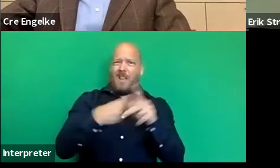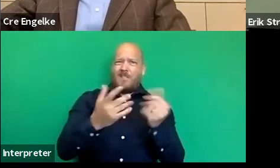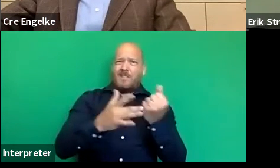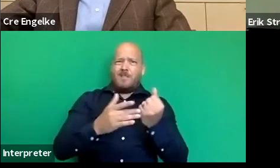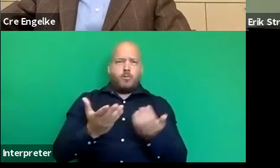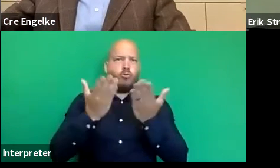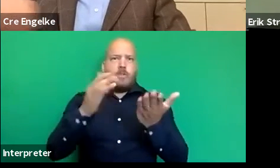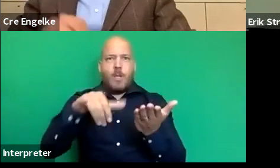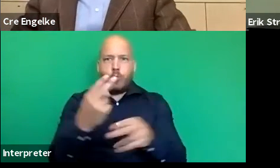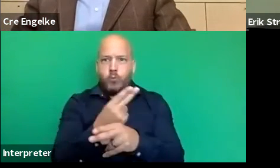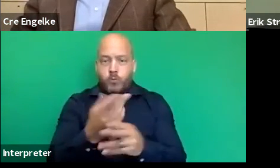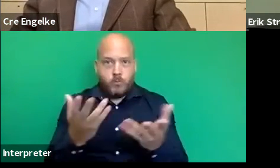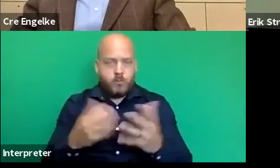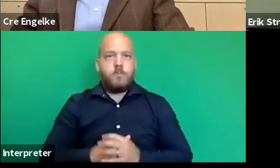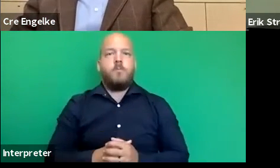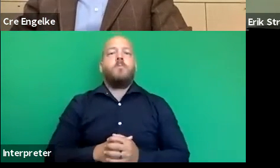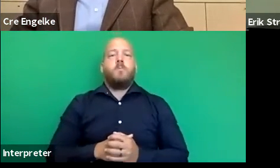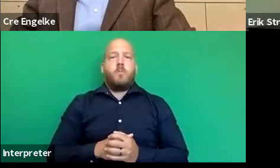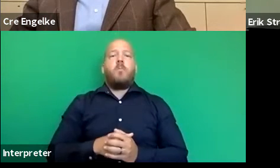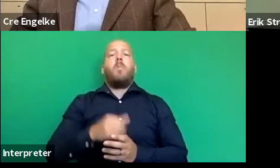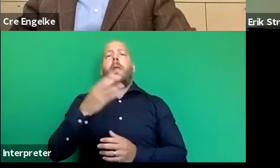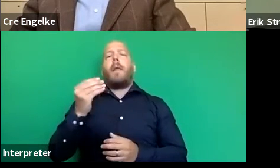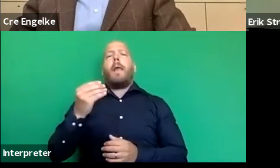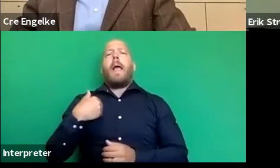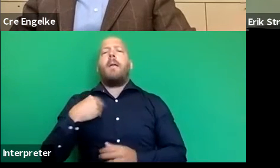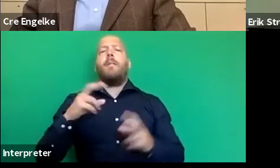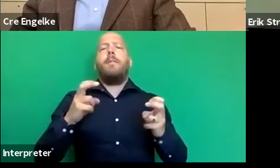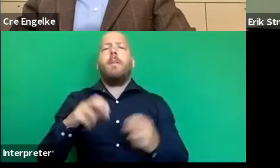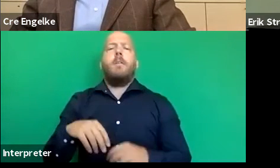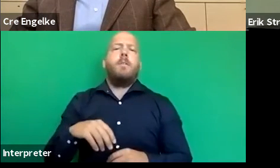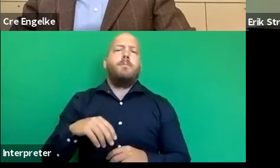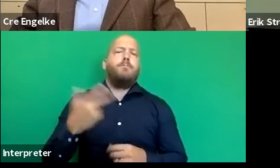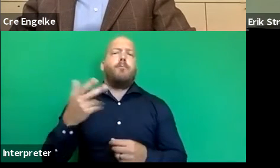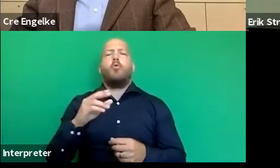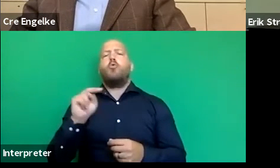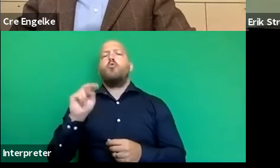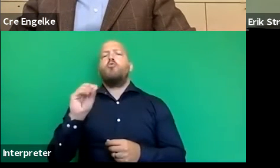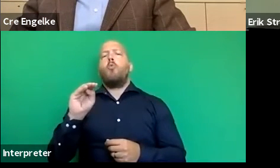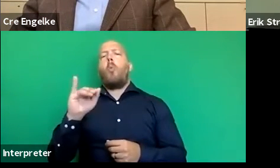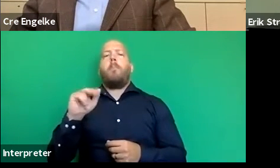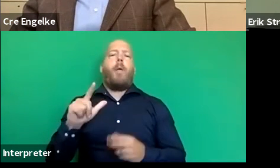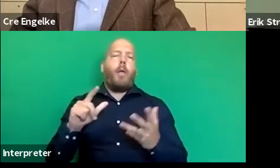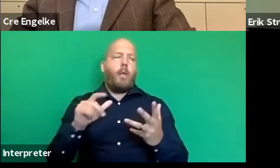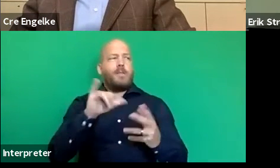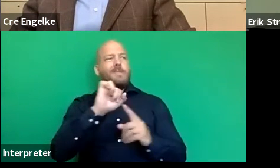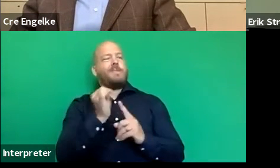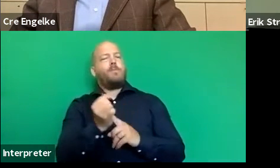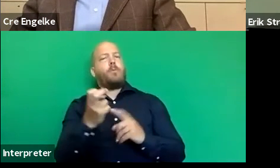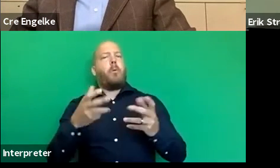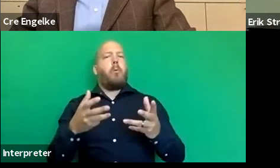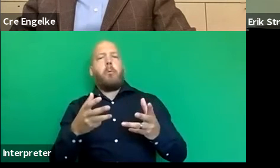in the nominal case, in the baseline case for a good call, ASR actually outperforms in terms of